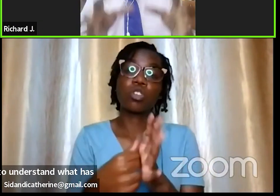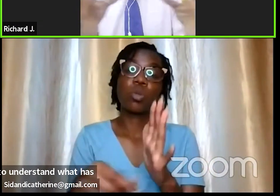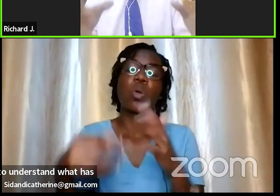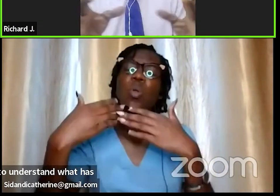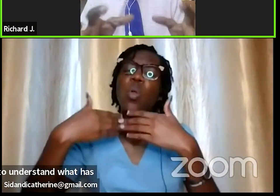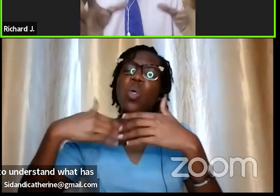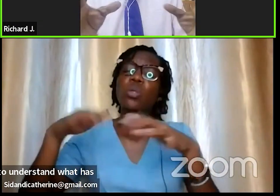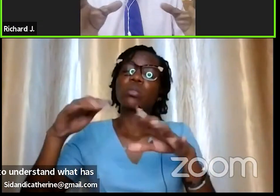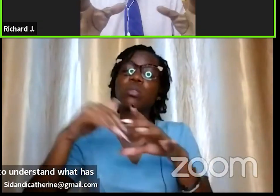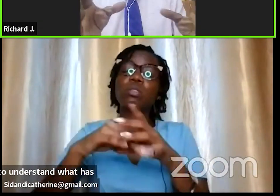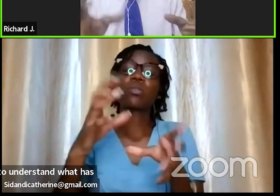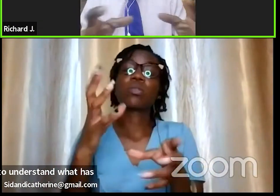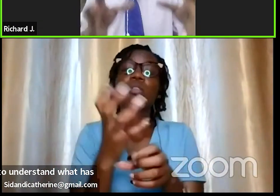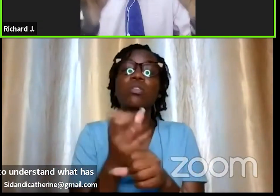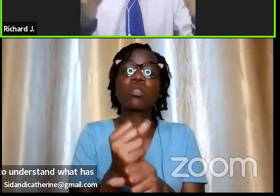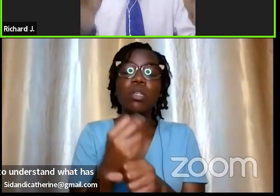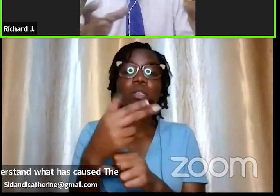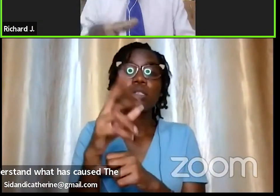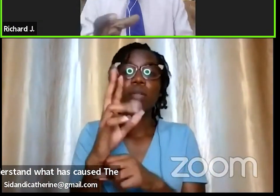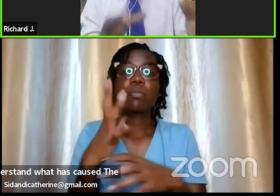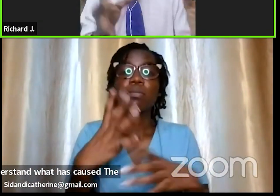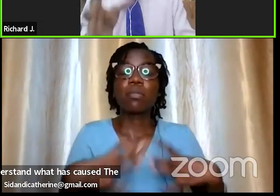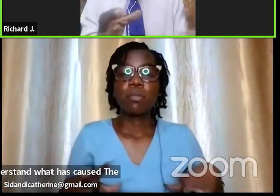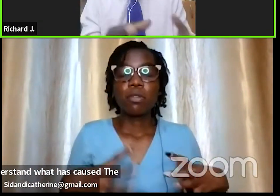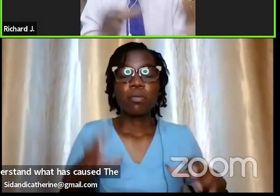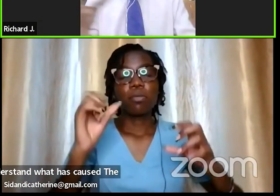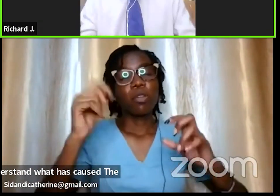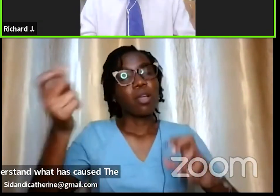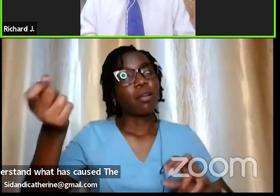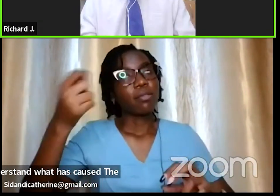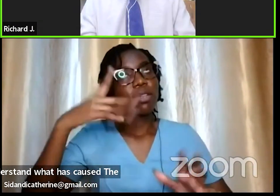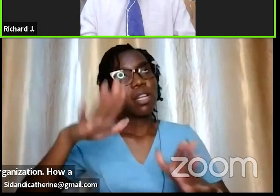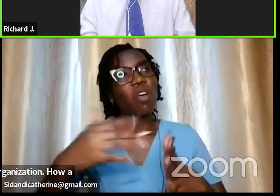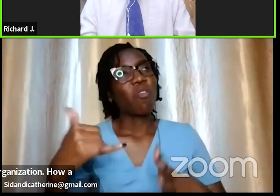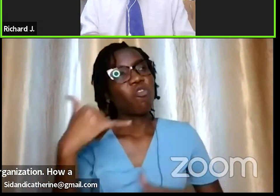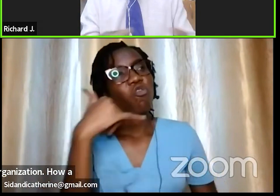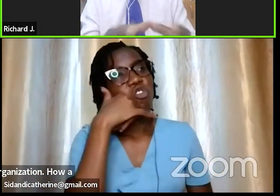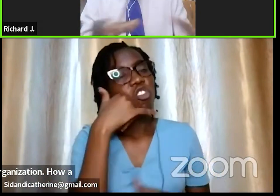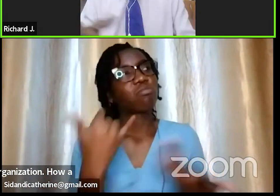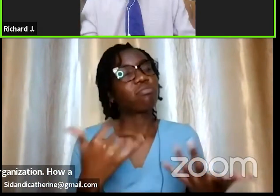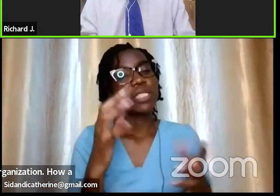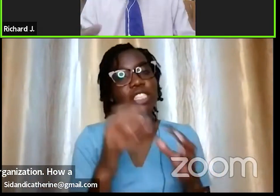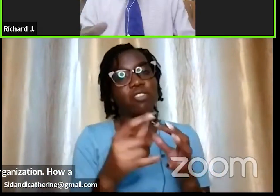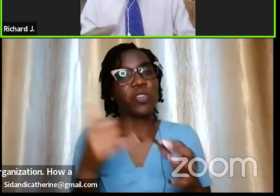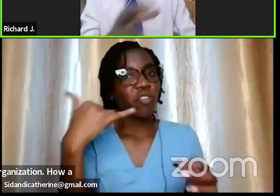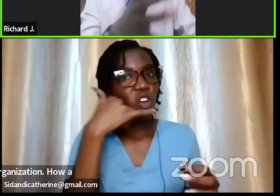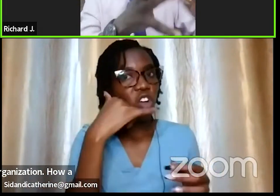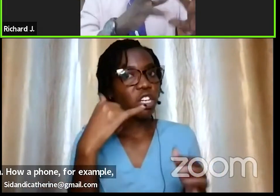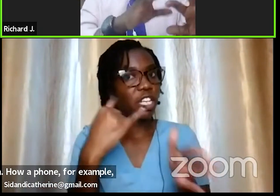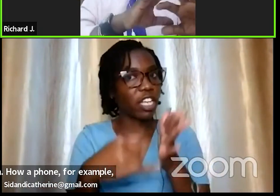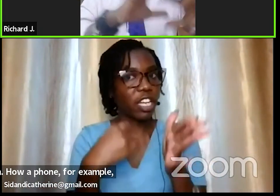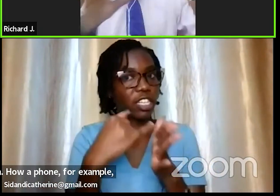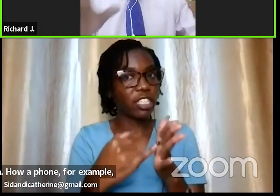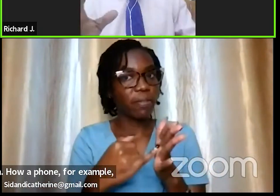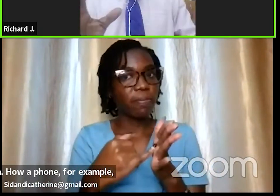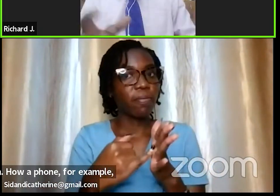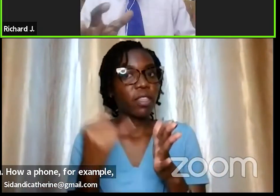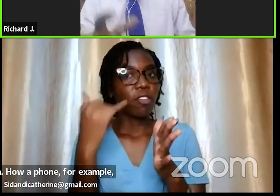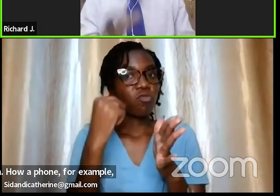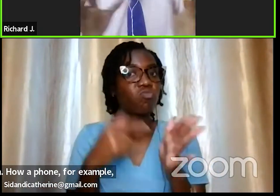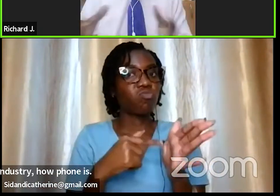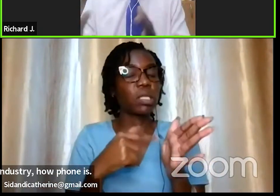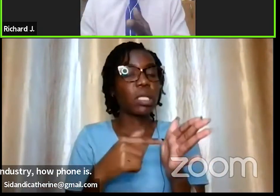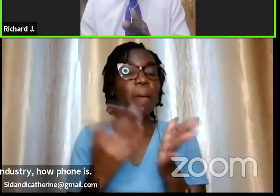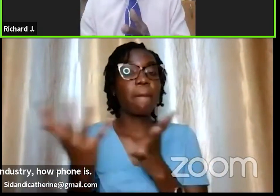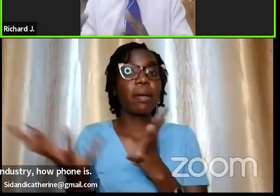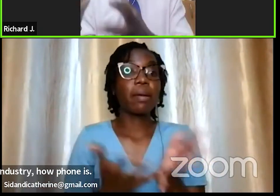organization. HR people are able to understand how a phone, for example, if you're in the phone industry, how a phone is brought into